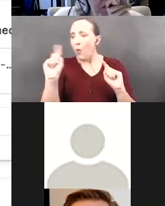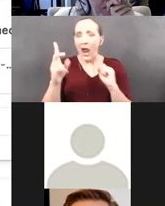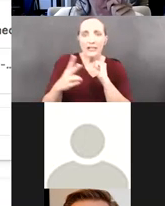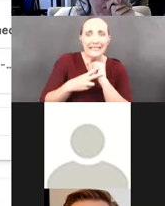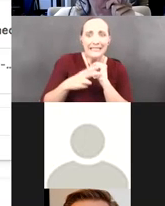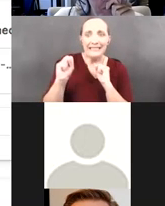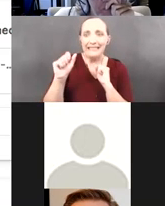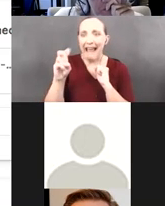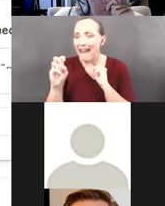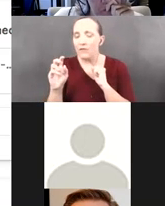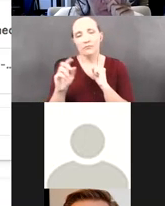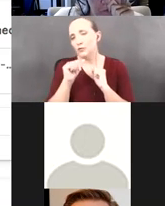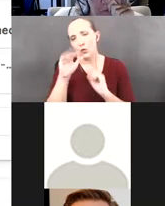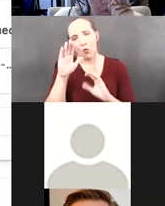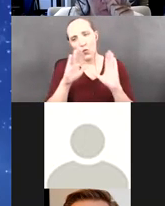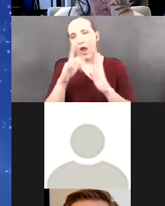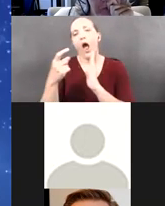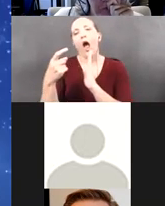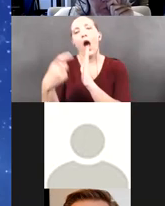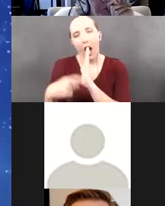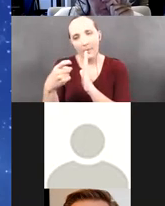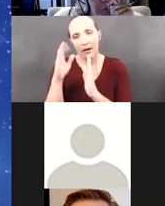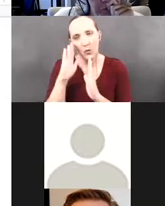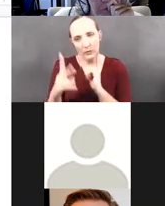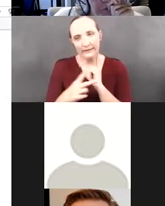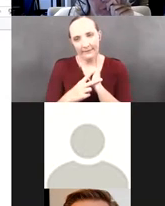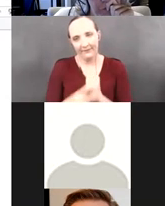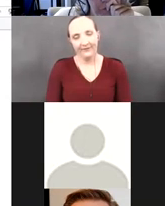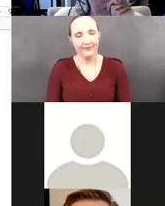preocuparse de Cami. guardar lo que han hecho en Cami.